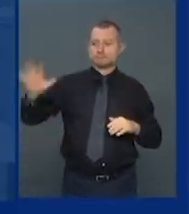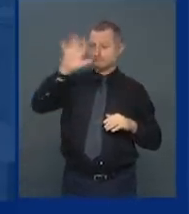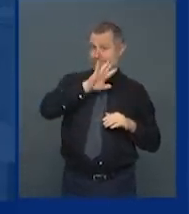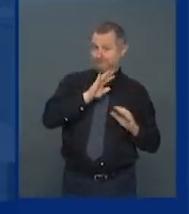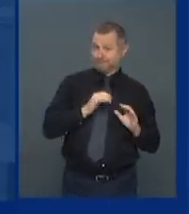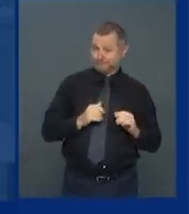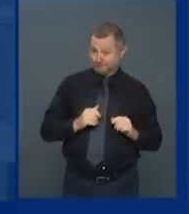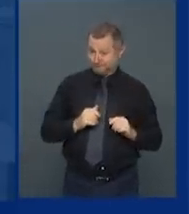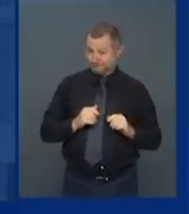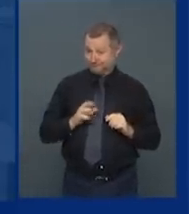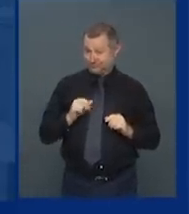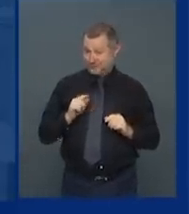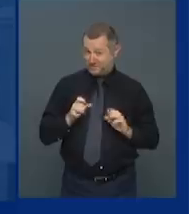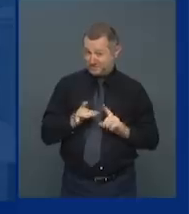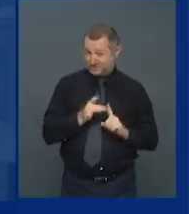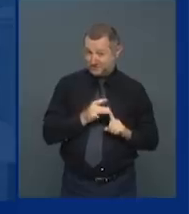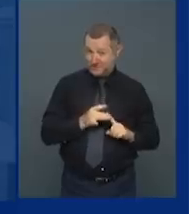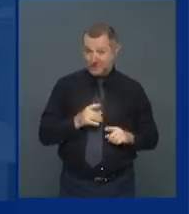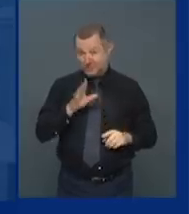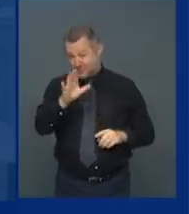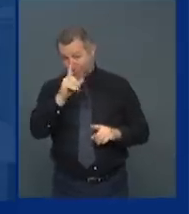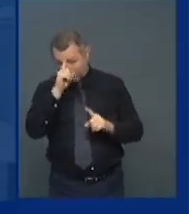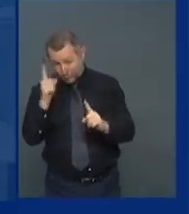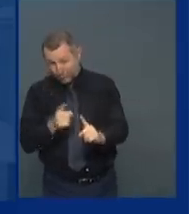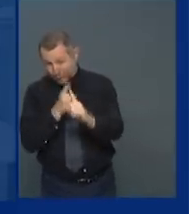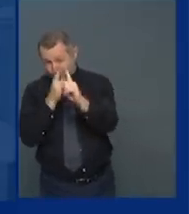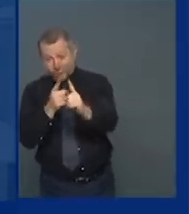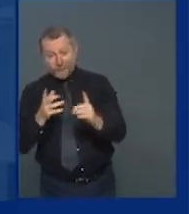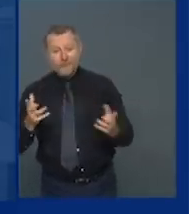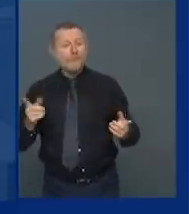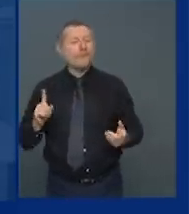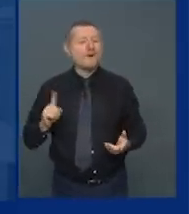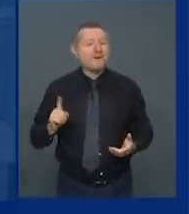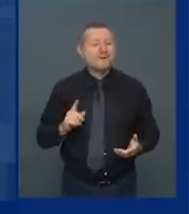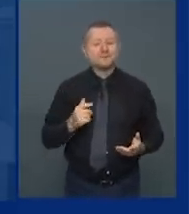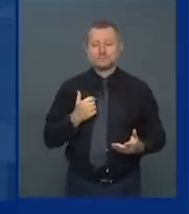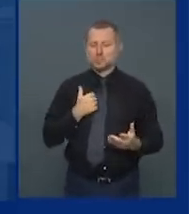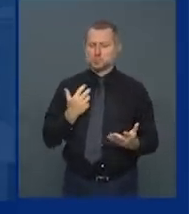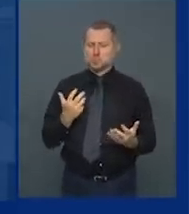And where do you want to be as a state? Ideally, you want to be the lowest infection rate in the nation.